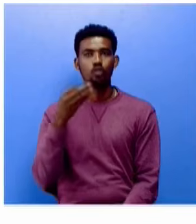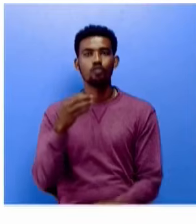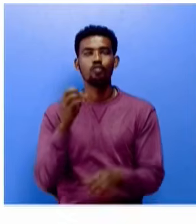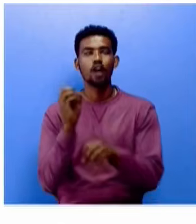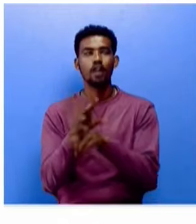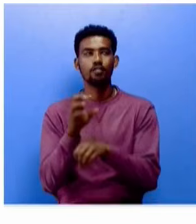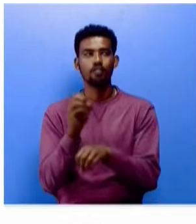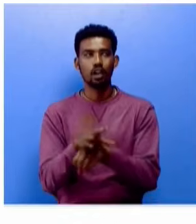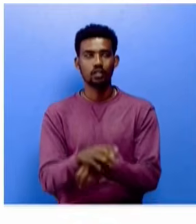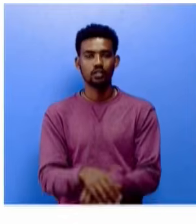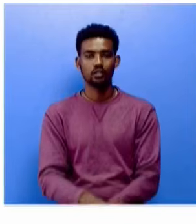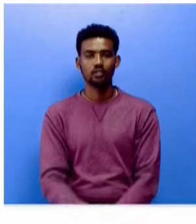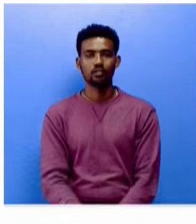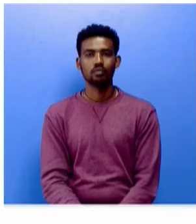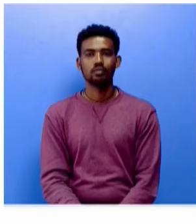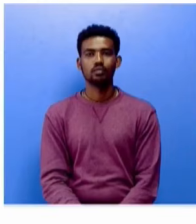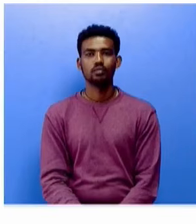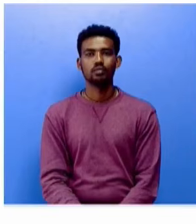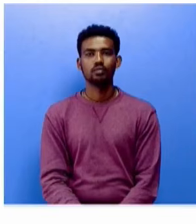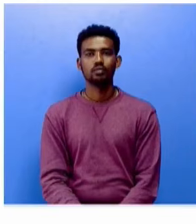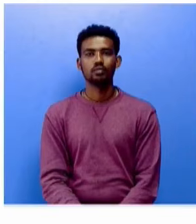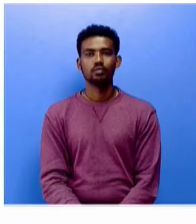advice.